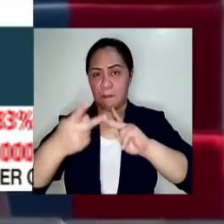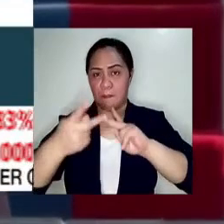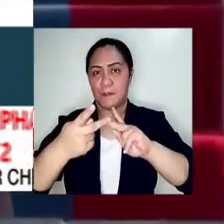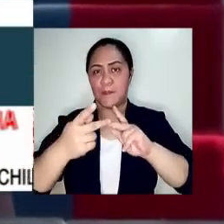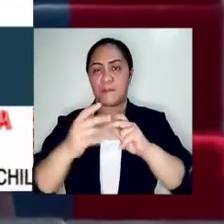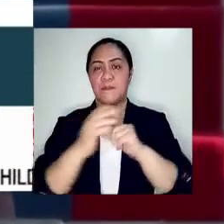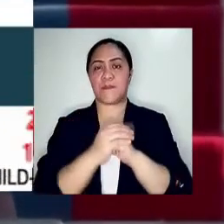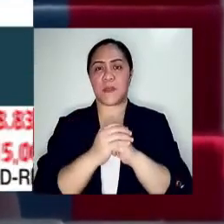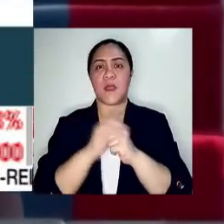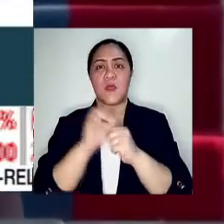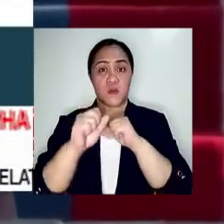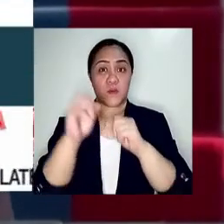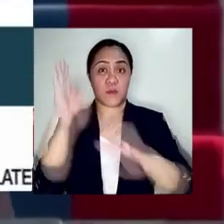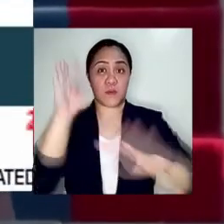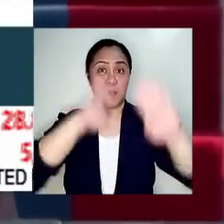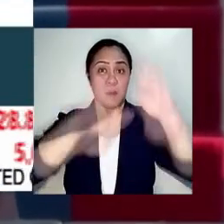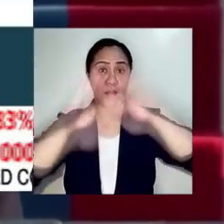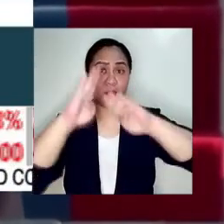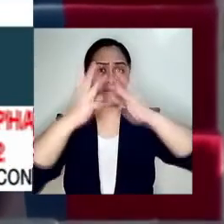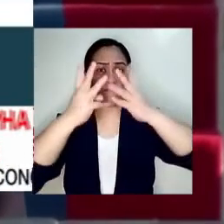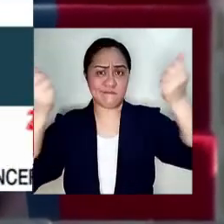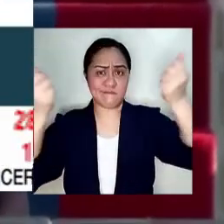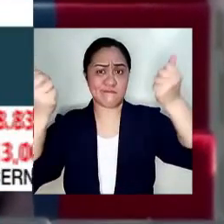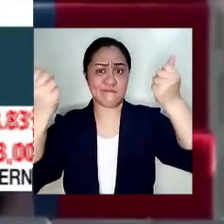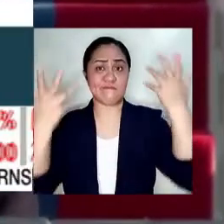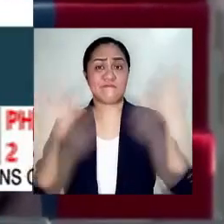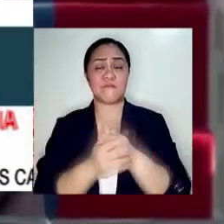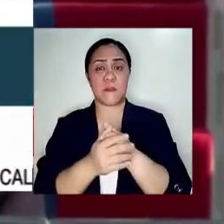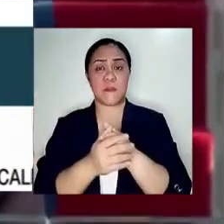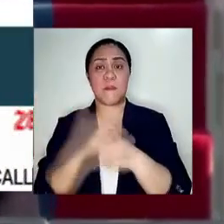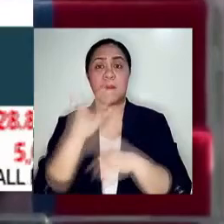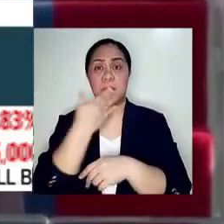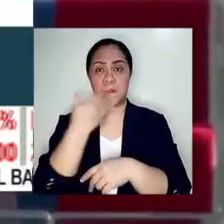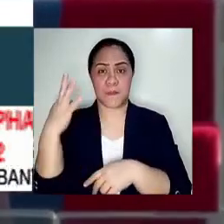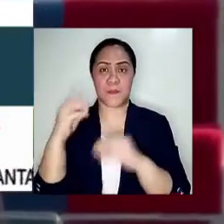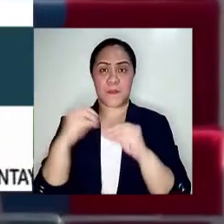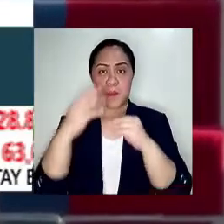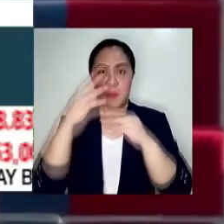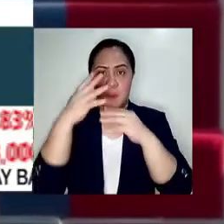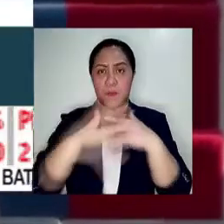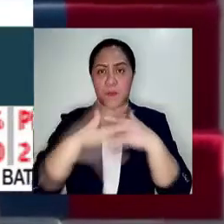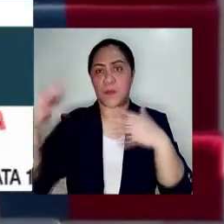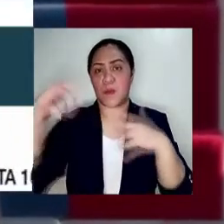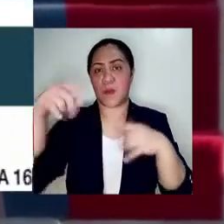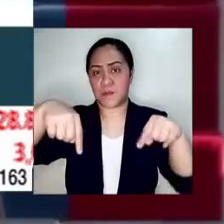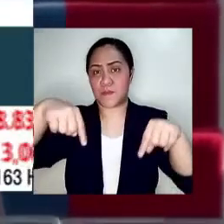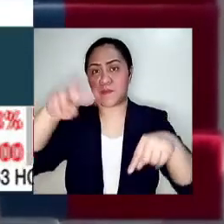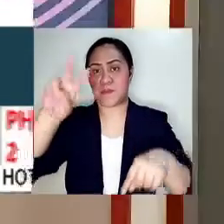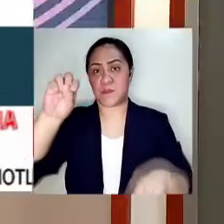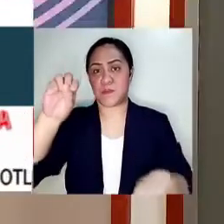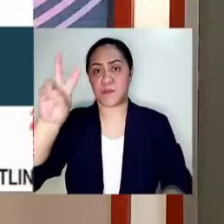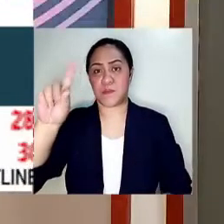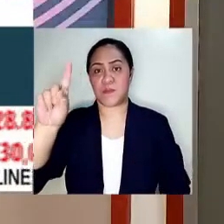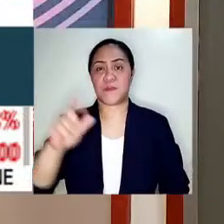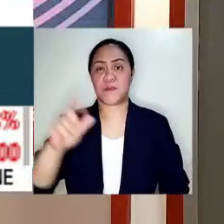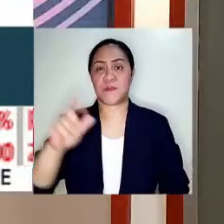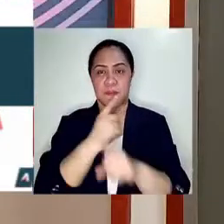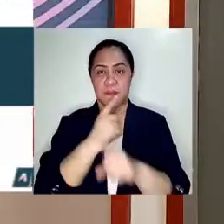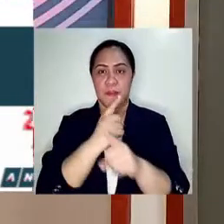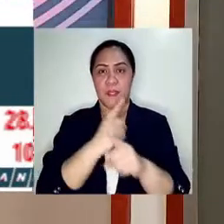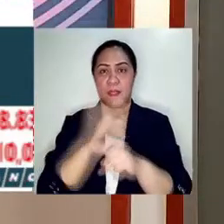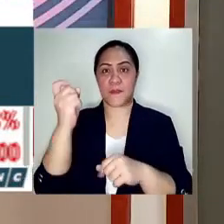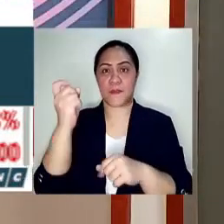problems, and I think we can see something better moving in 2021. Well, we know the rhetoric that Biden has